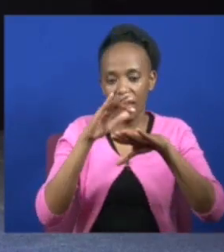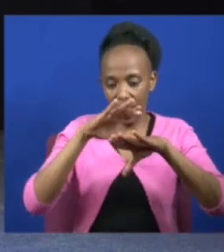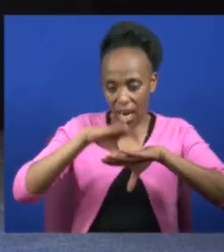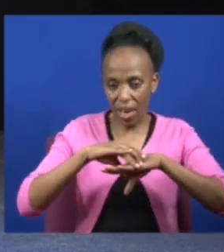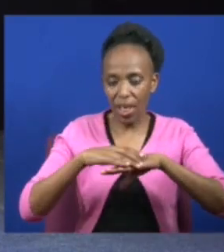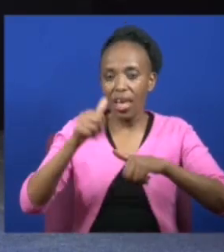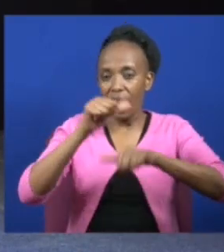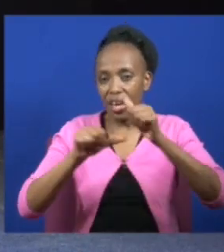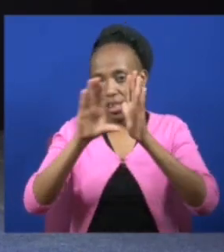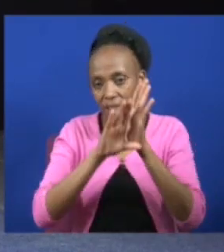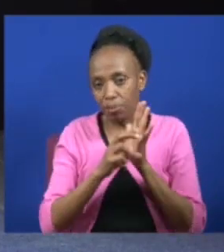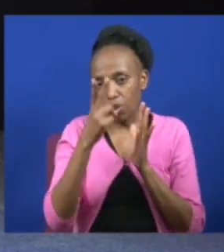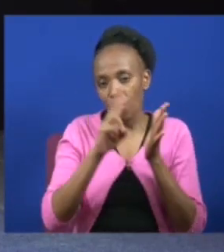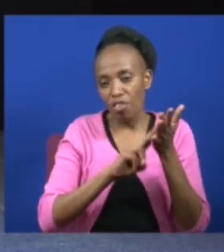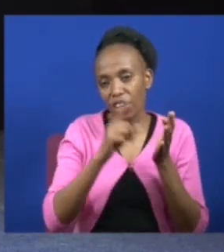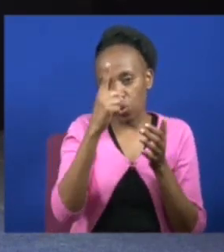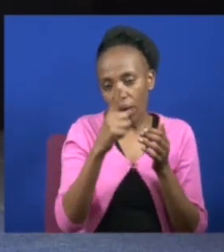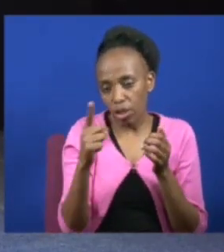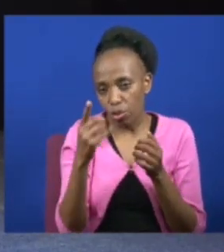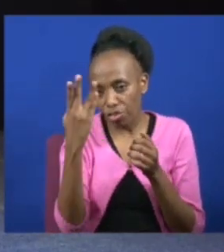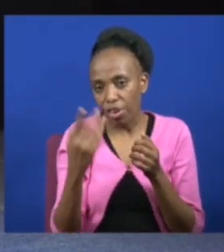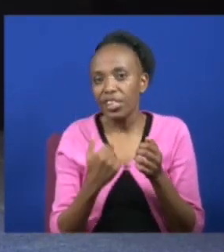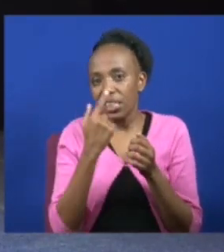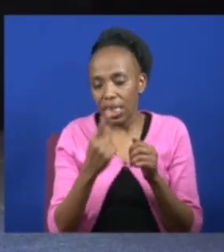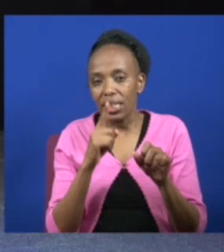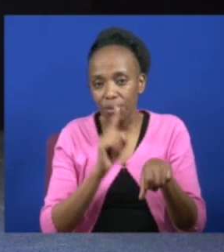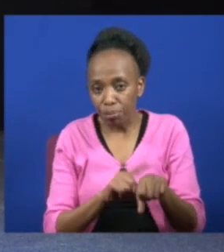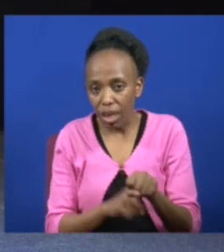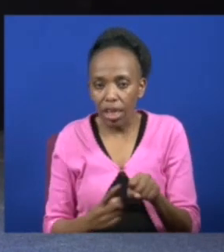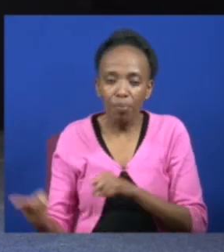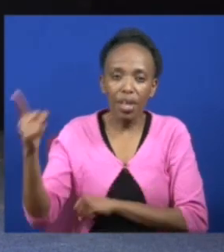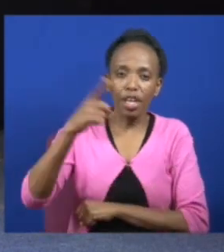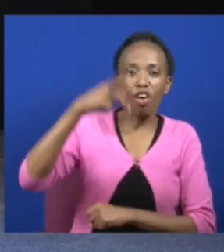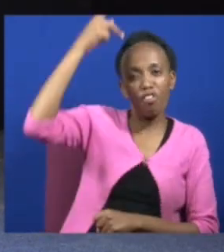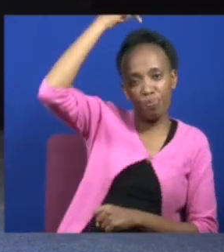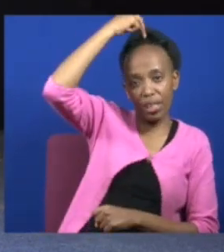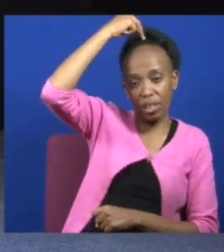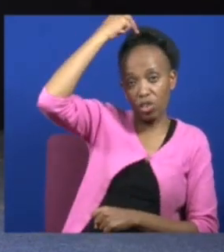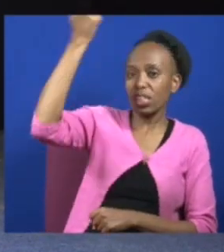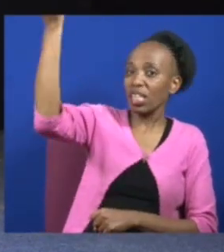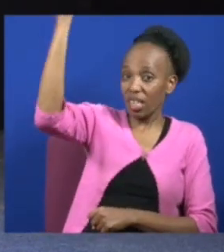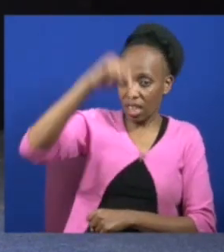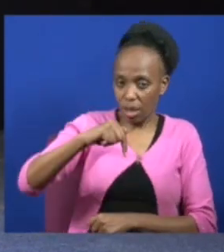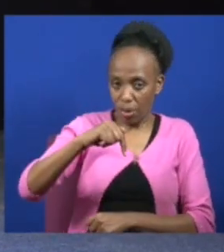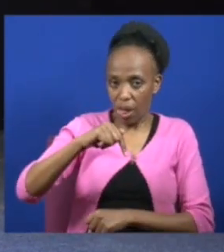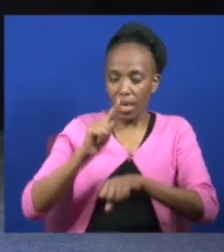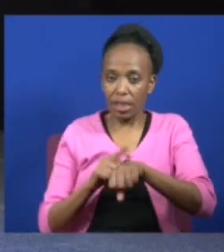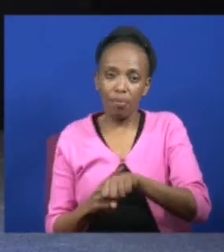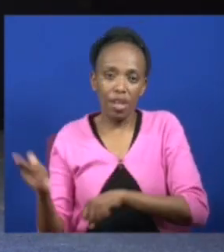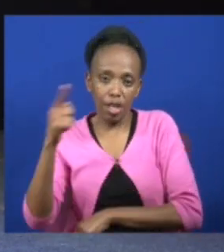2, verse 1 to 4 and forward says, "When the day of Pentecost came,